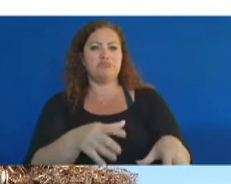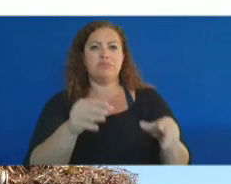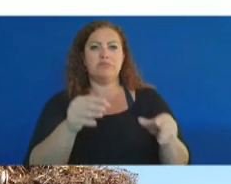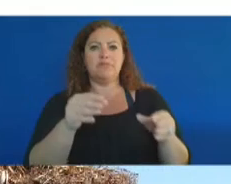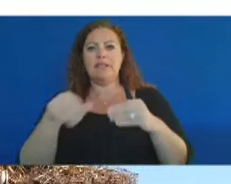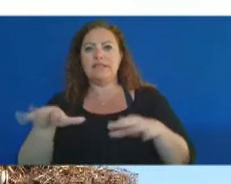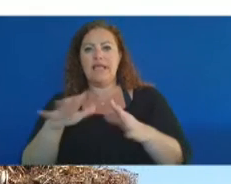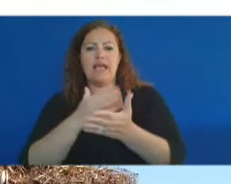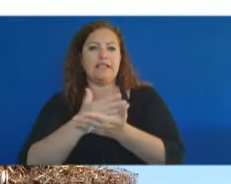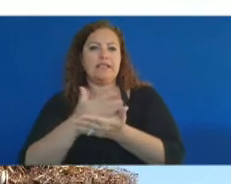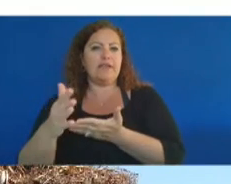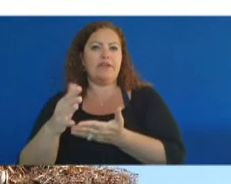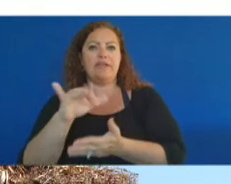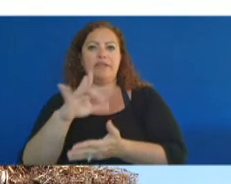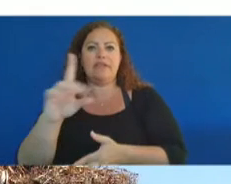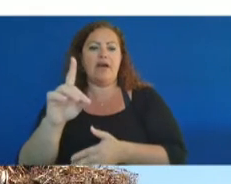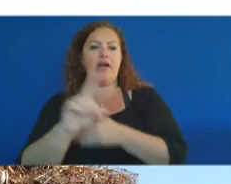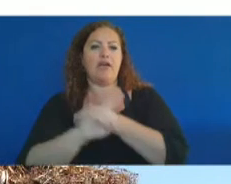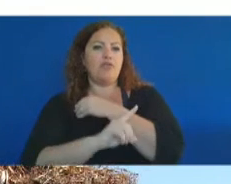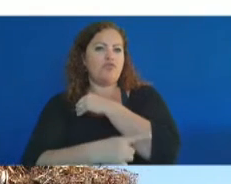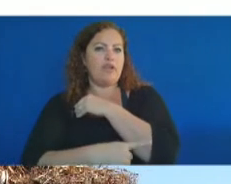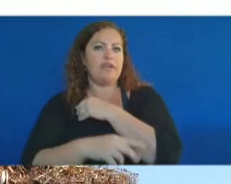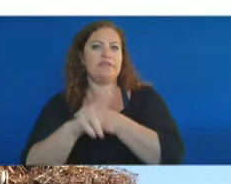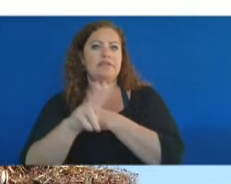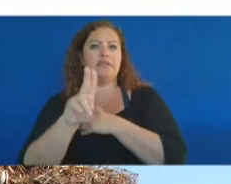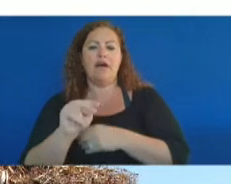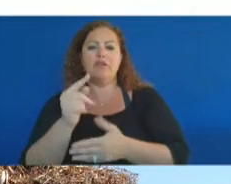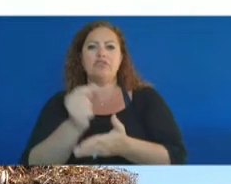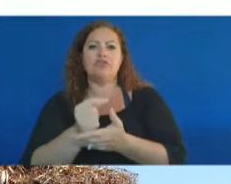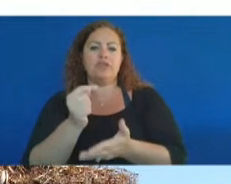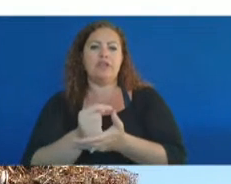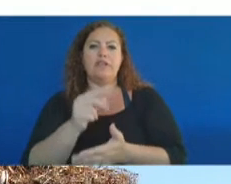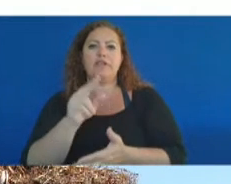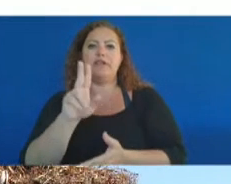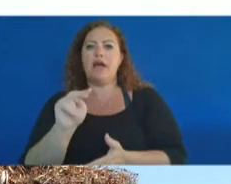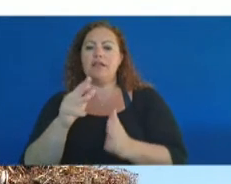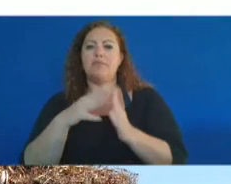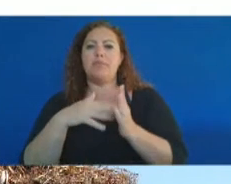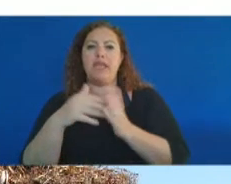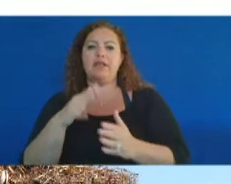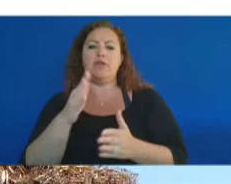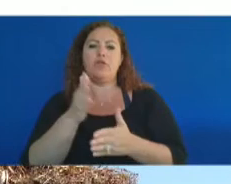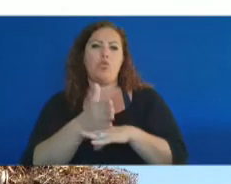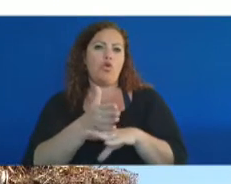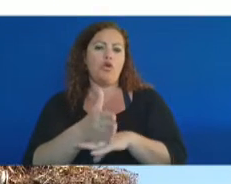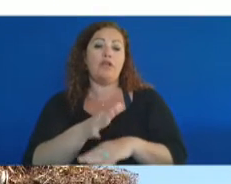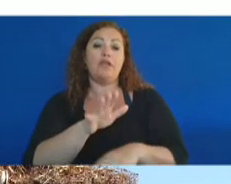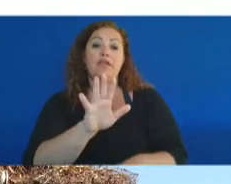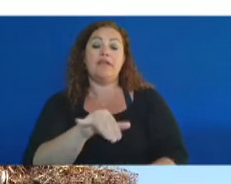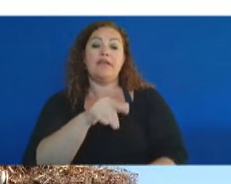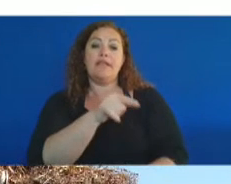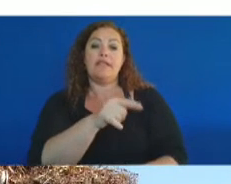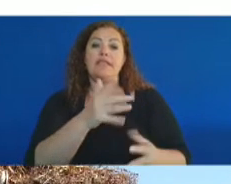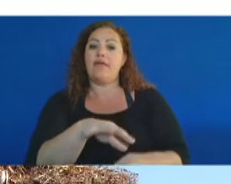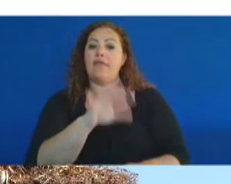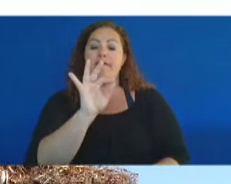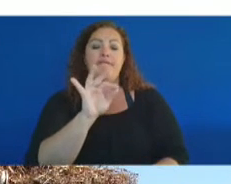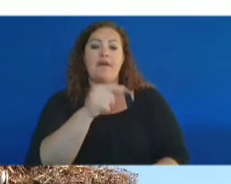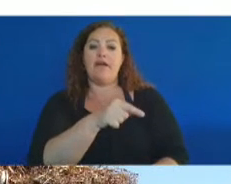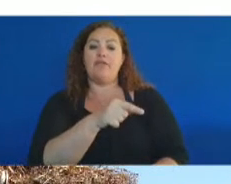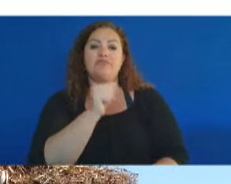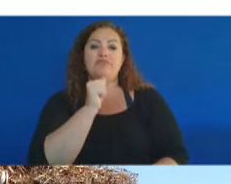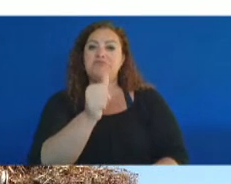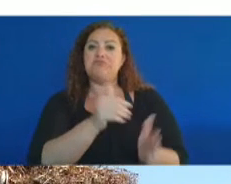waste untreated and unpainted wood this is a use that we have found is rarely